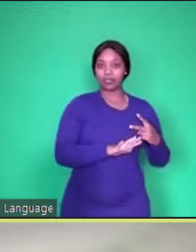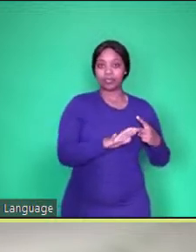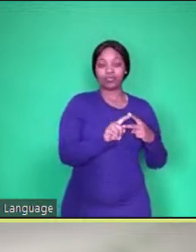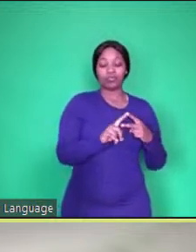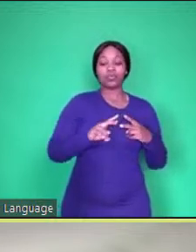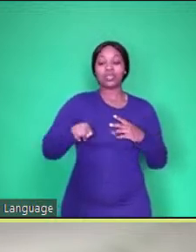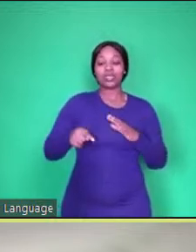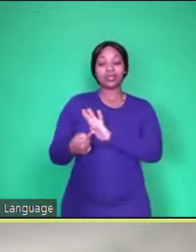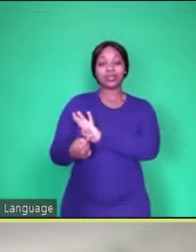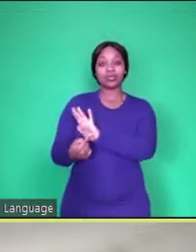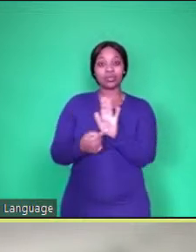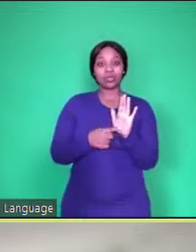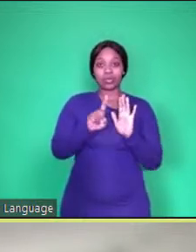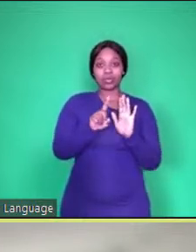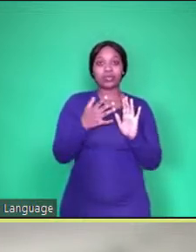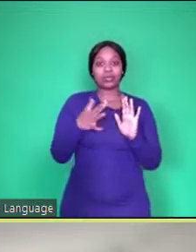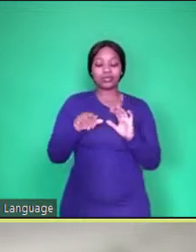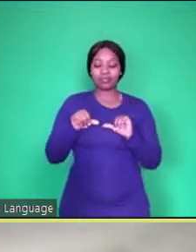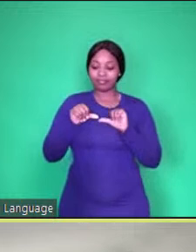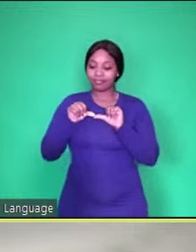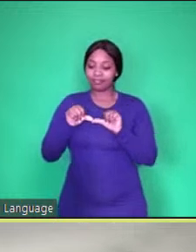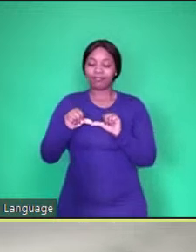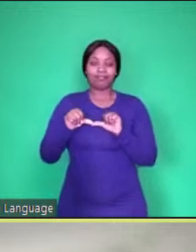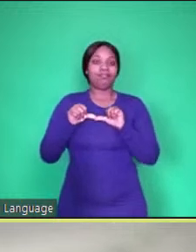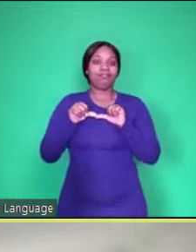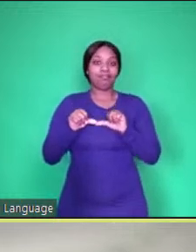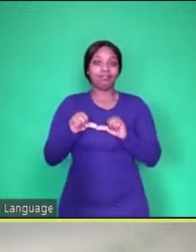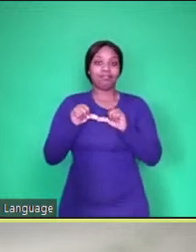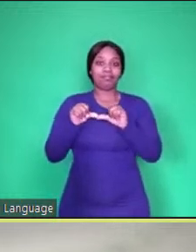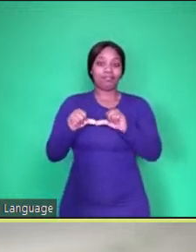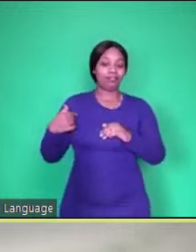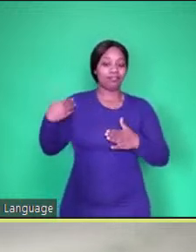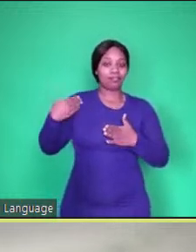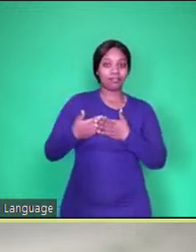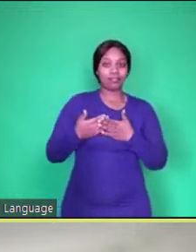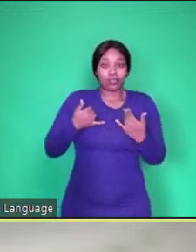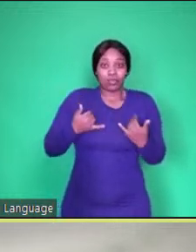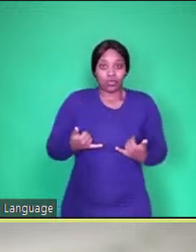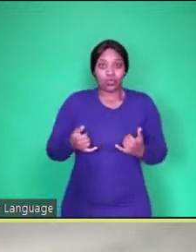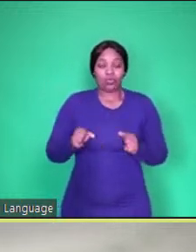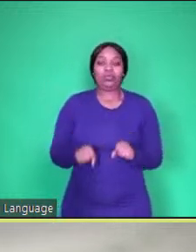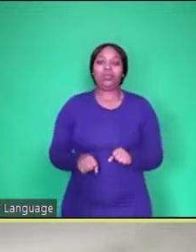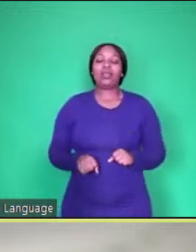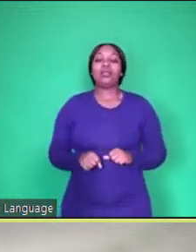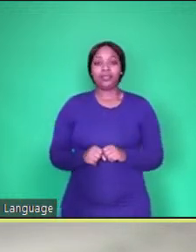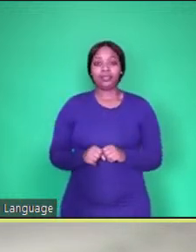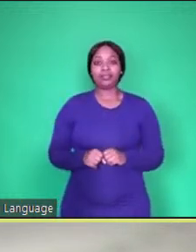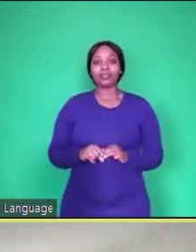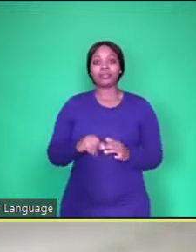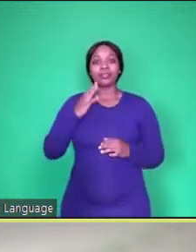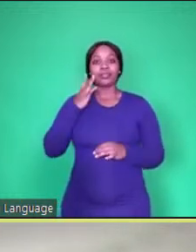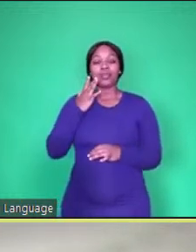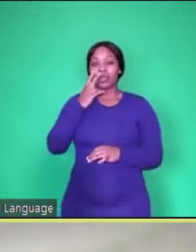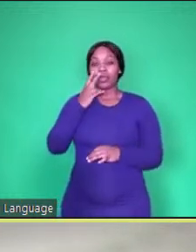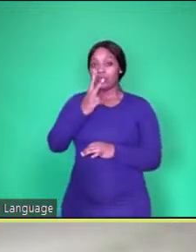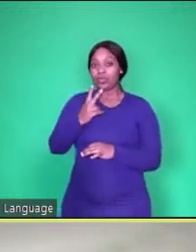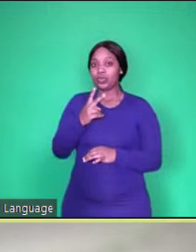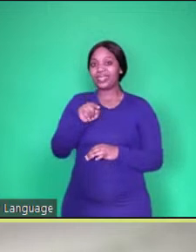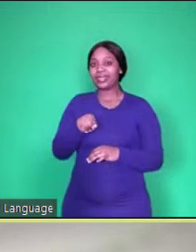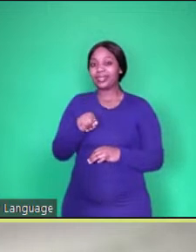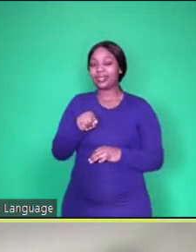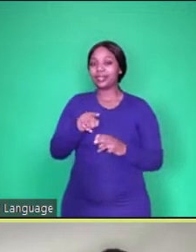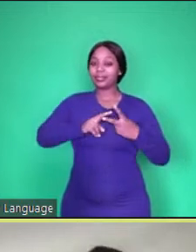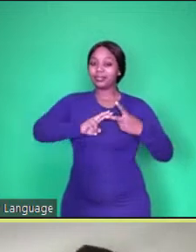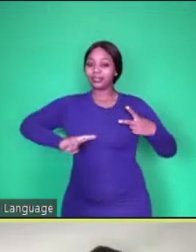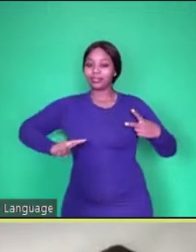have persisted even today. And whether you look at a variety of